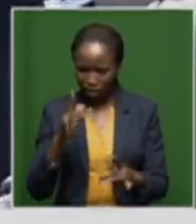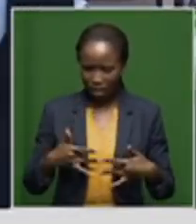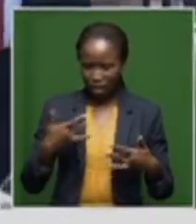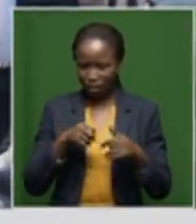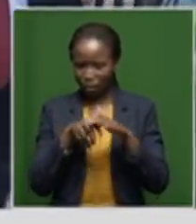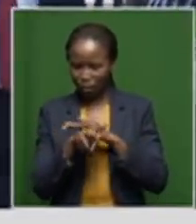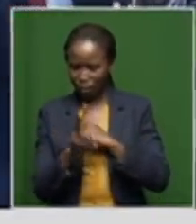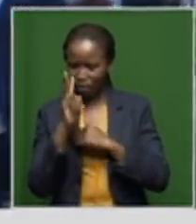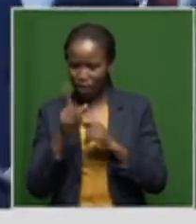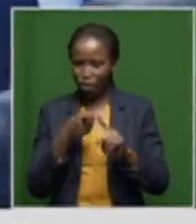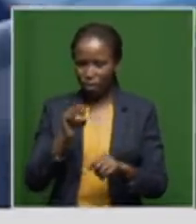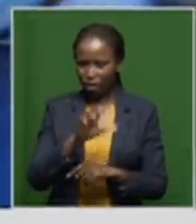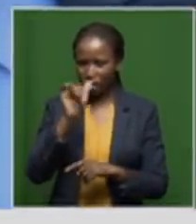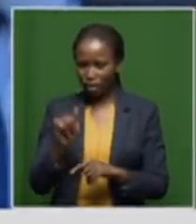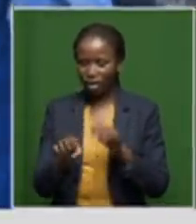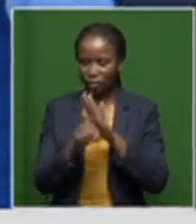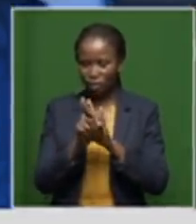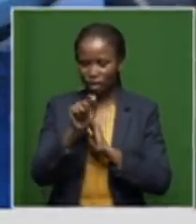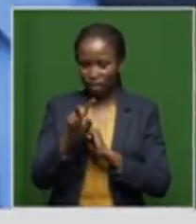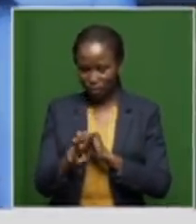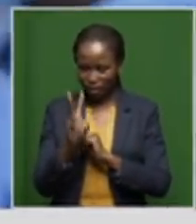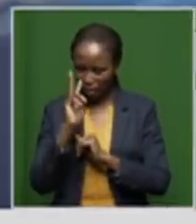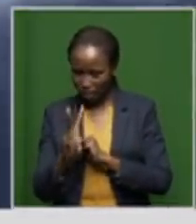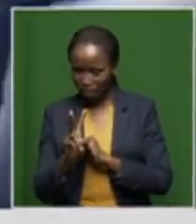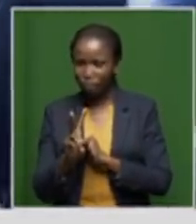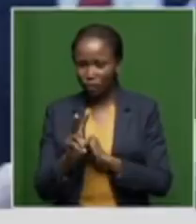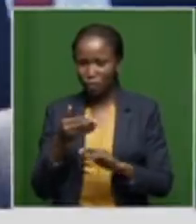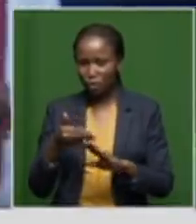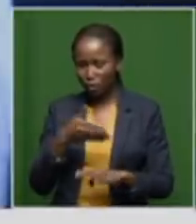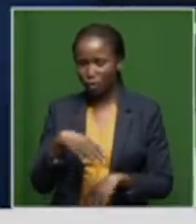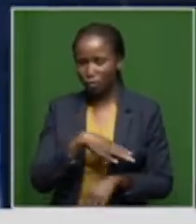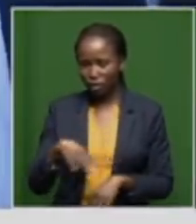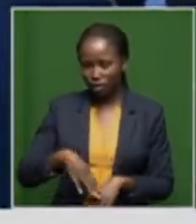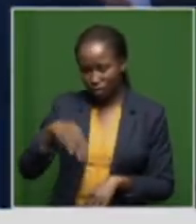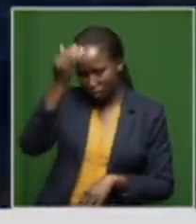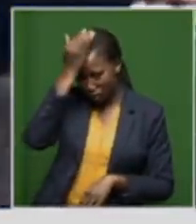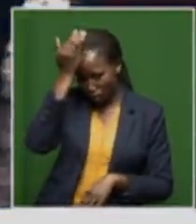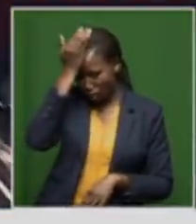visuals on the South African Broadcasting Corporation of former President Jacob